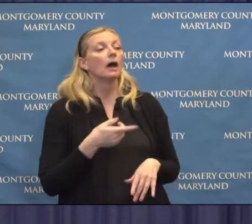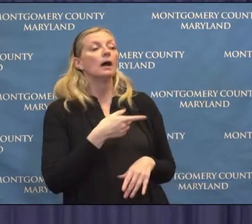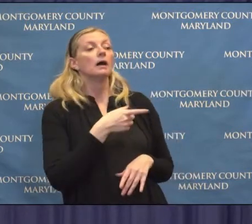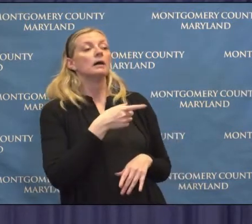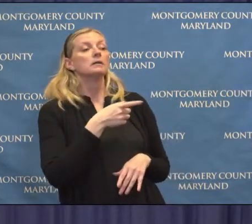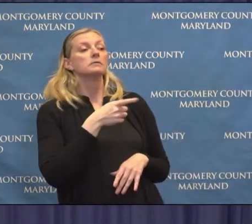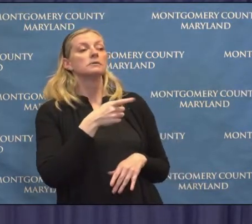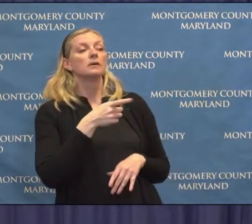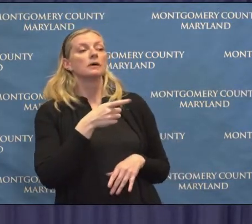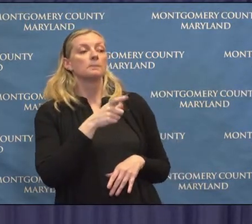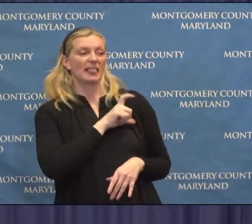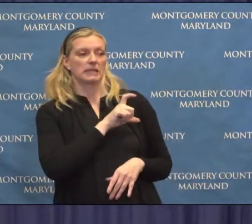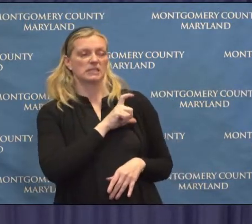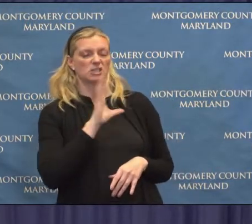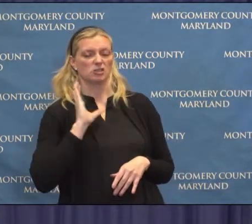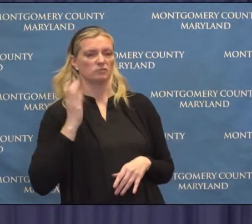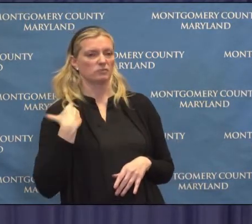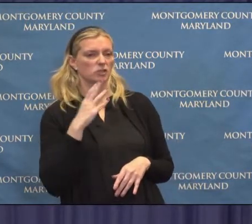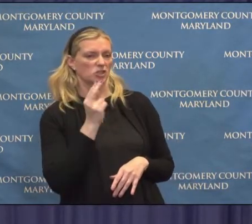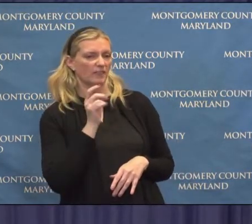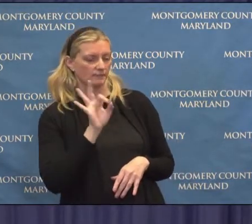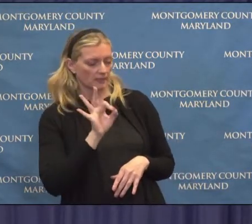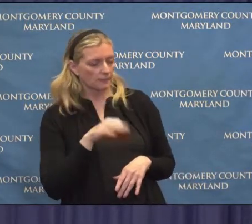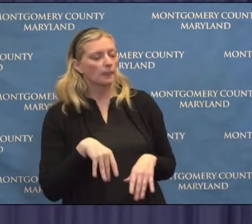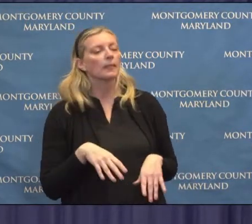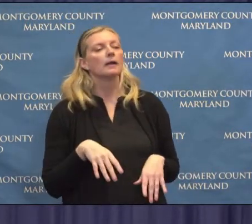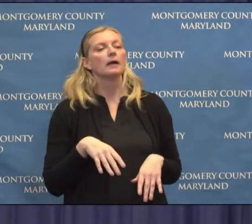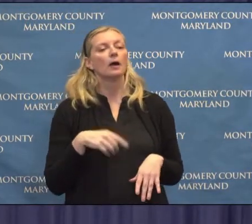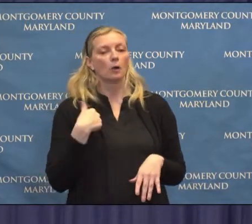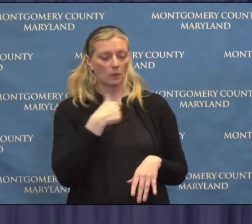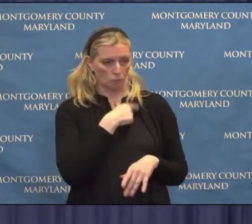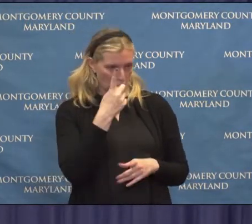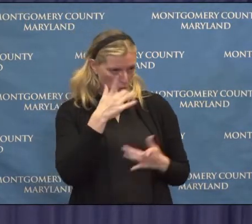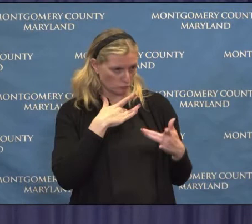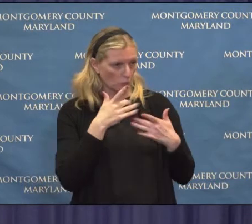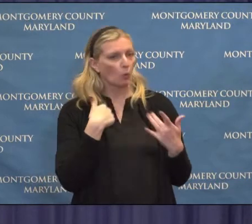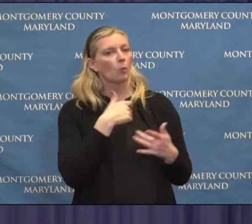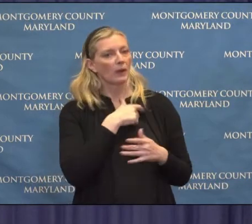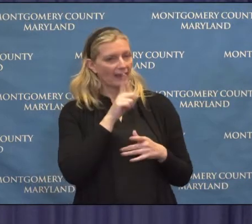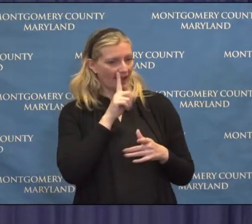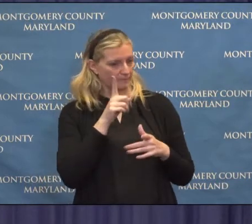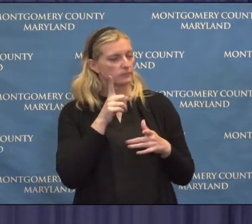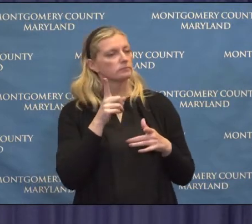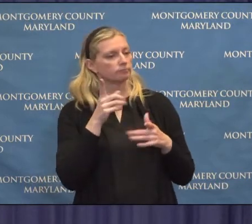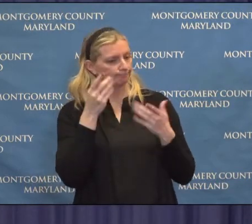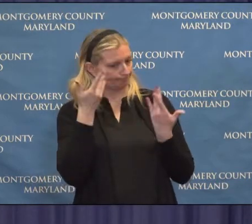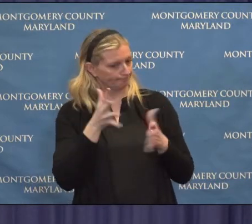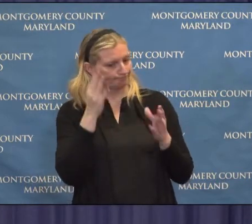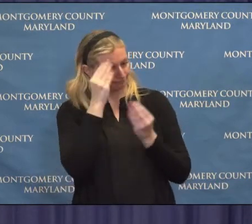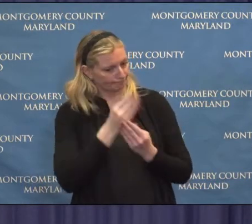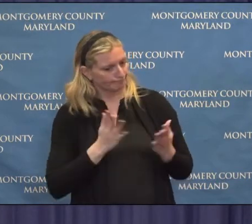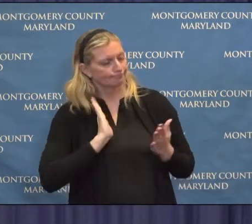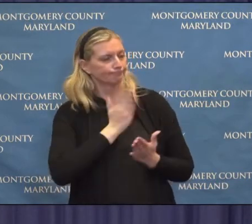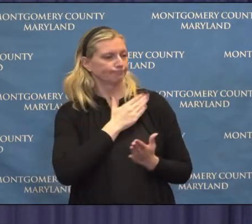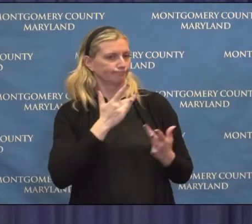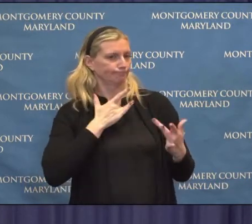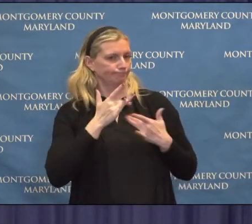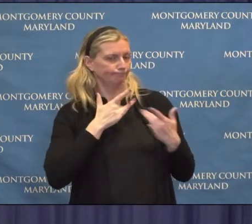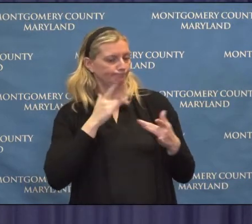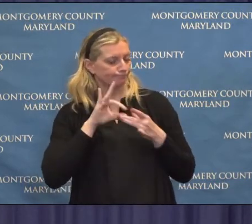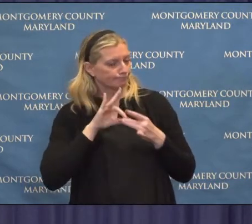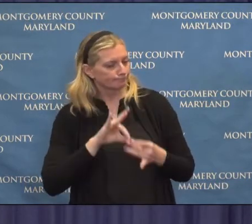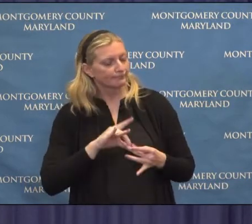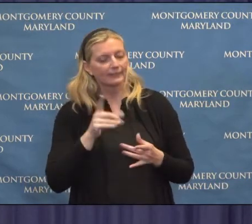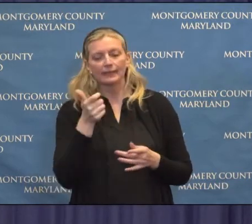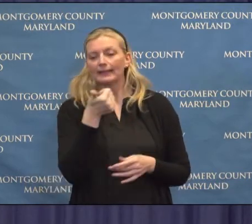issue. We have shared with the Asian community our concerns in regards to